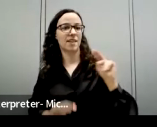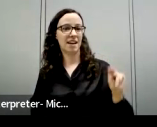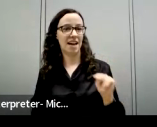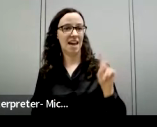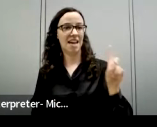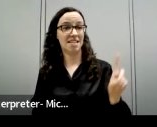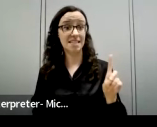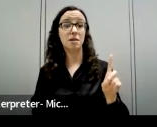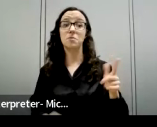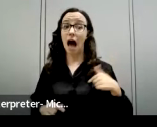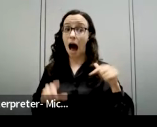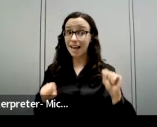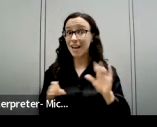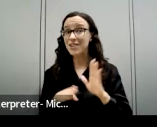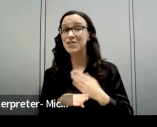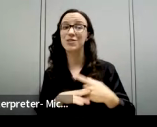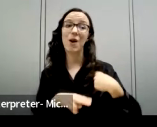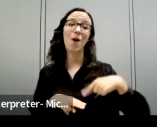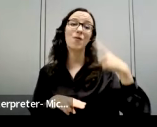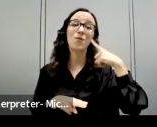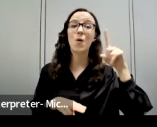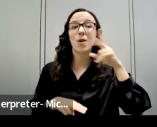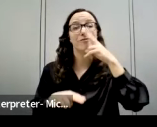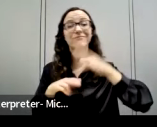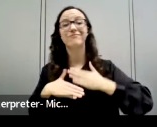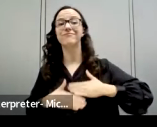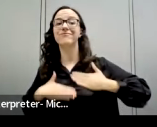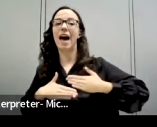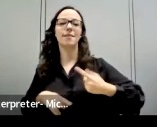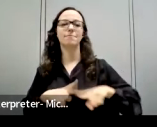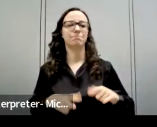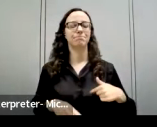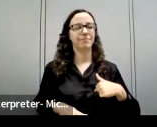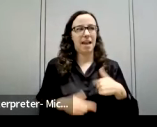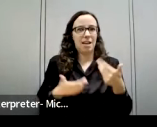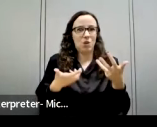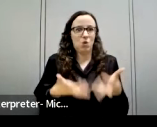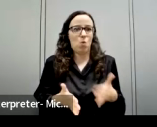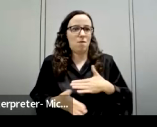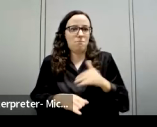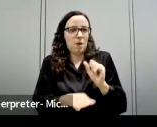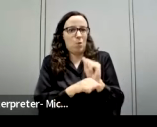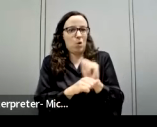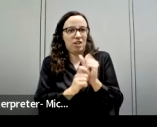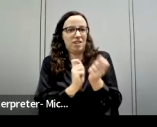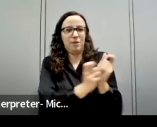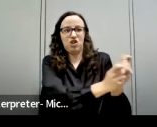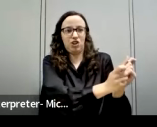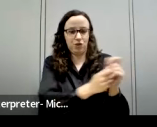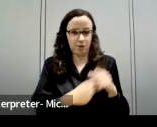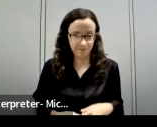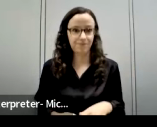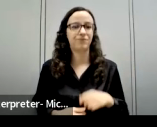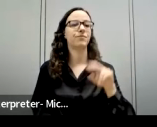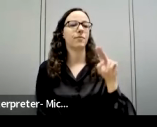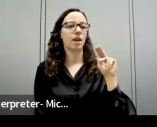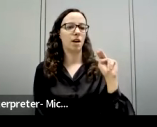me sharing for funsies and for fun, but I'm not comfortable with you changing my work. So if it's